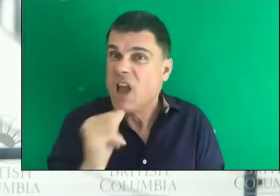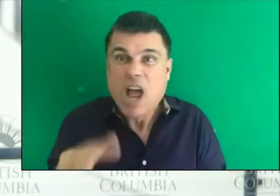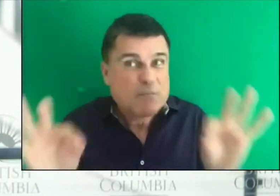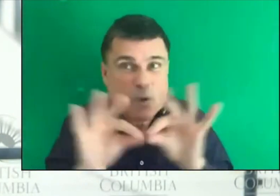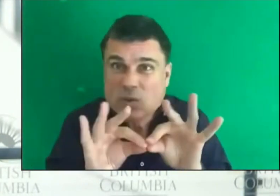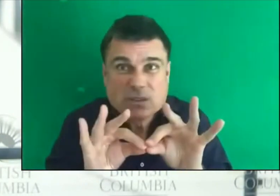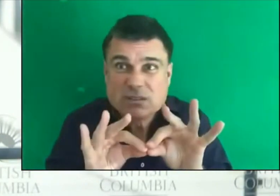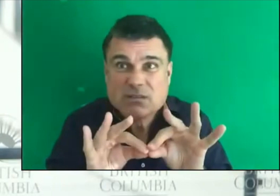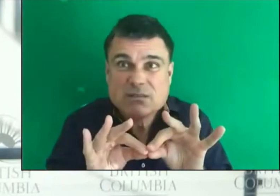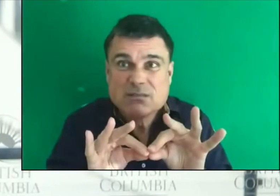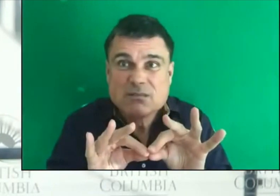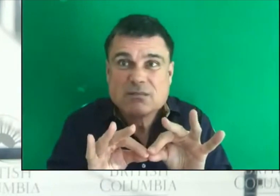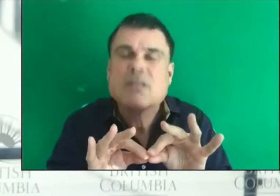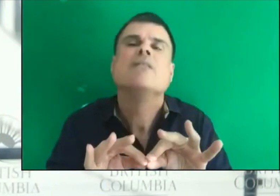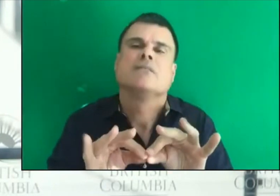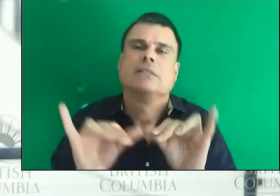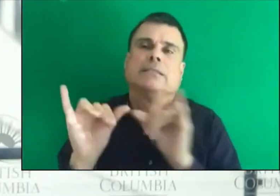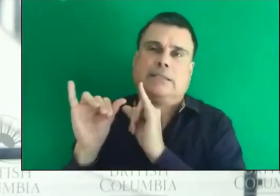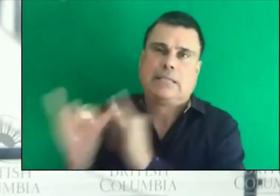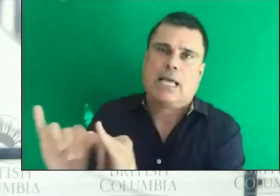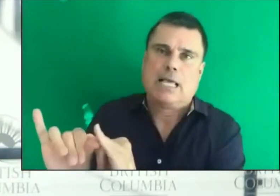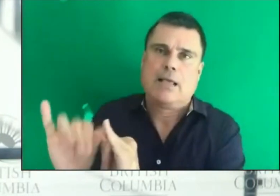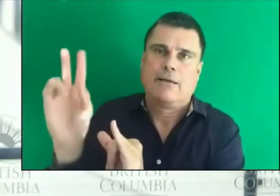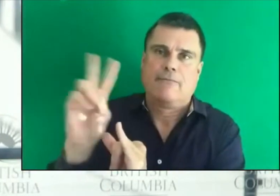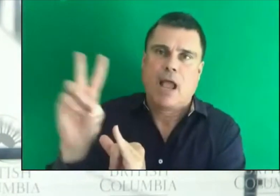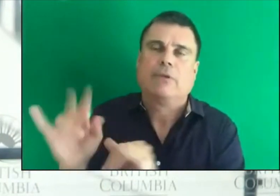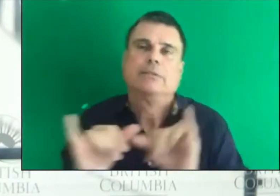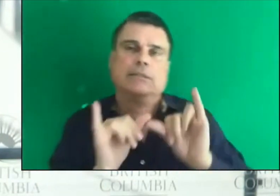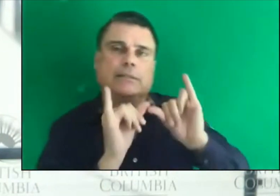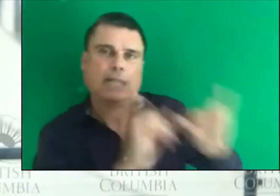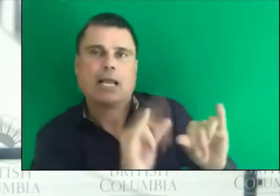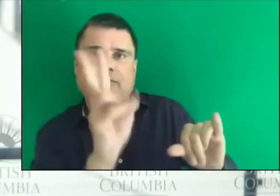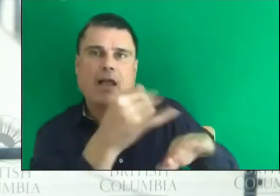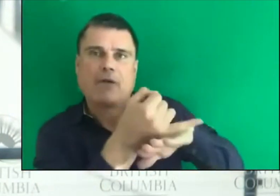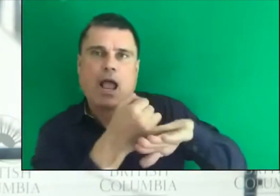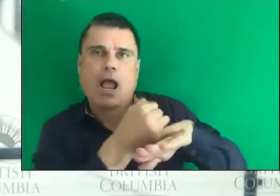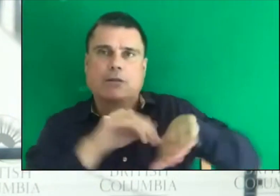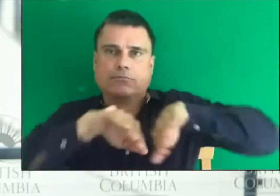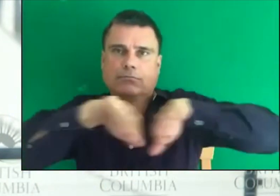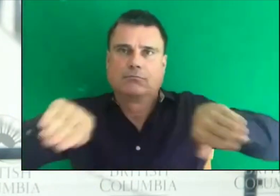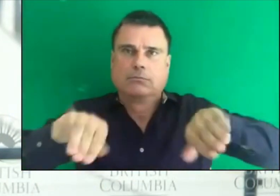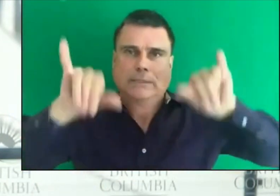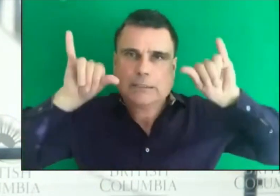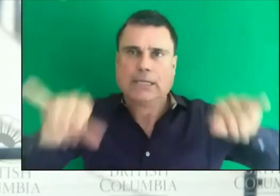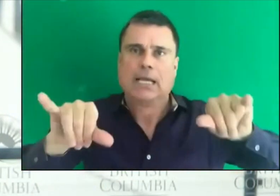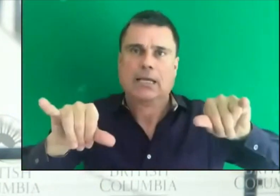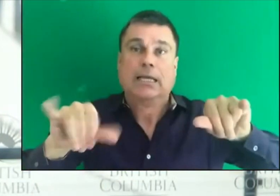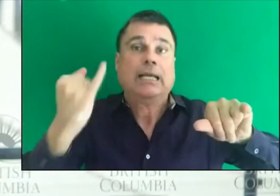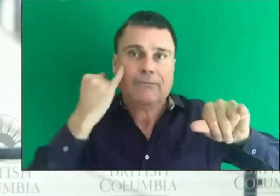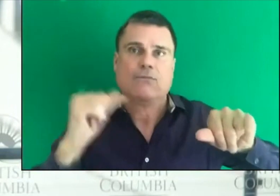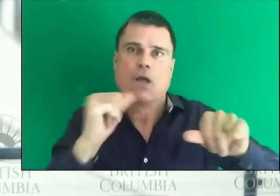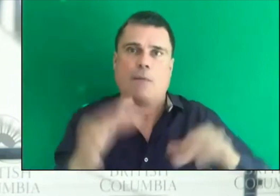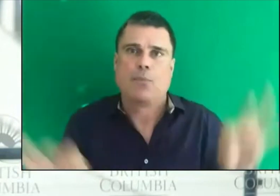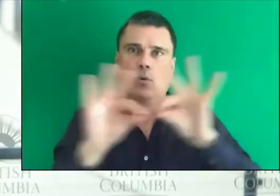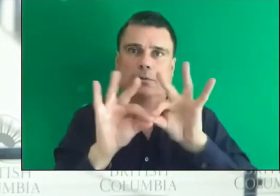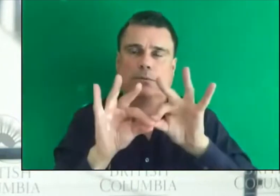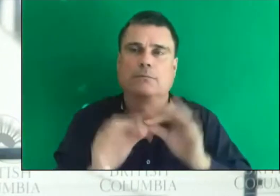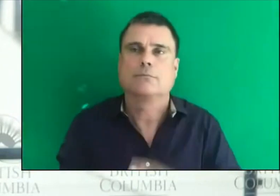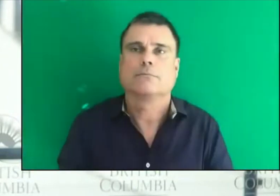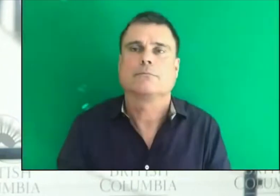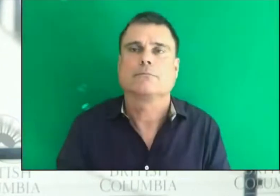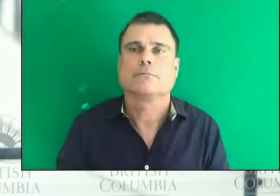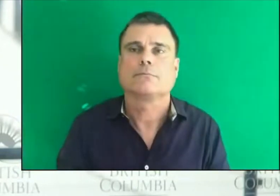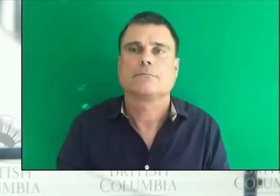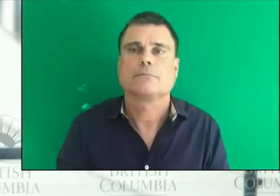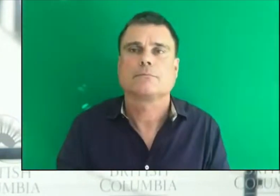why people have to move to different areas of the province, but we also recognize that this virus travels with people, and we bring our risk